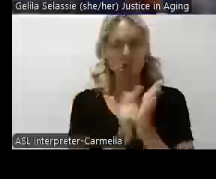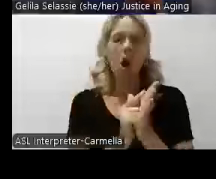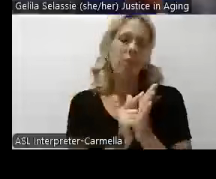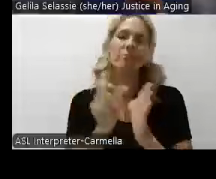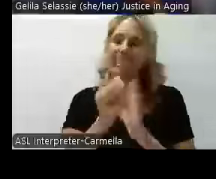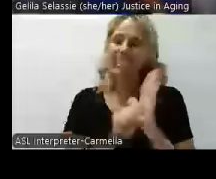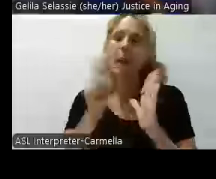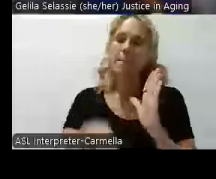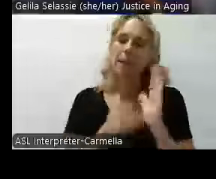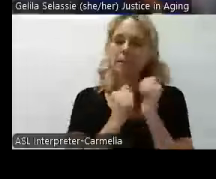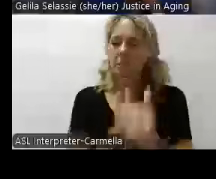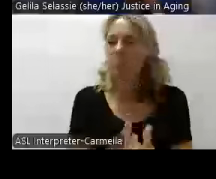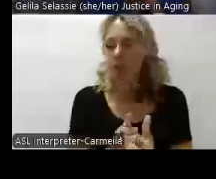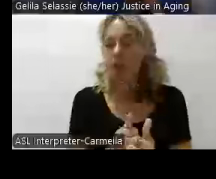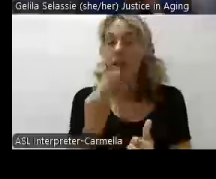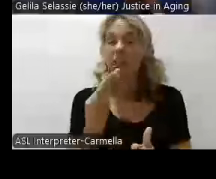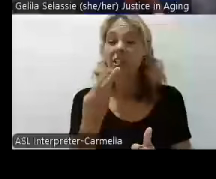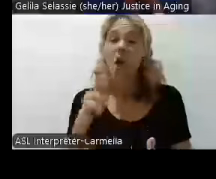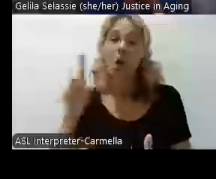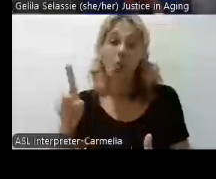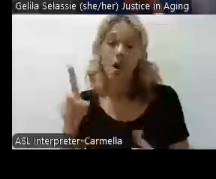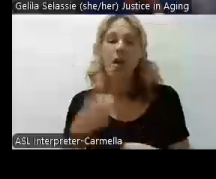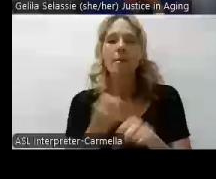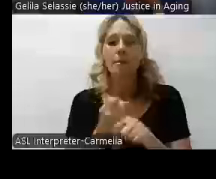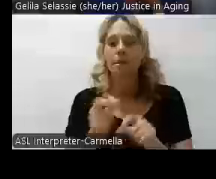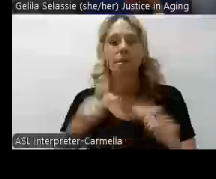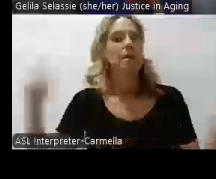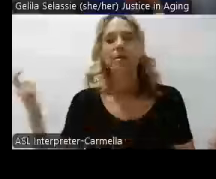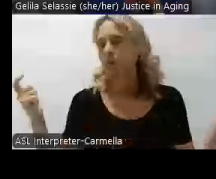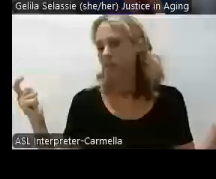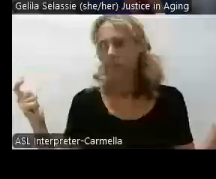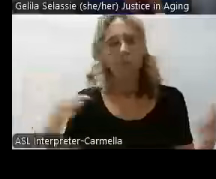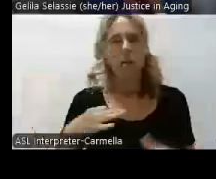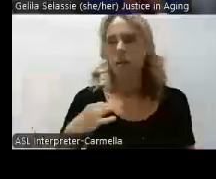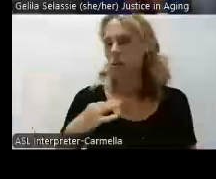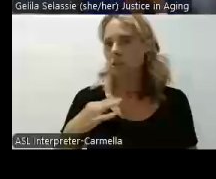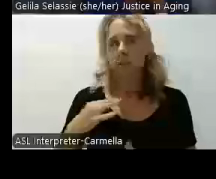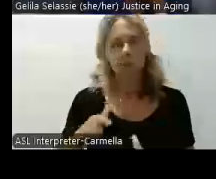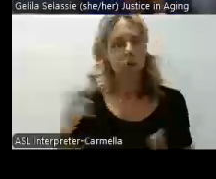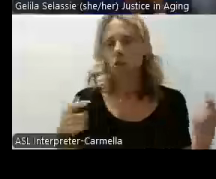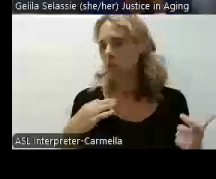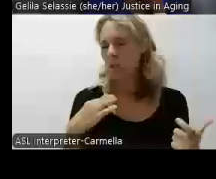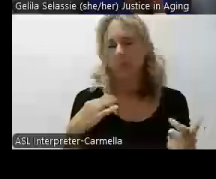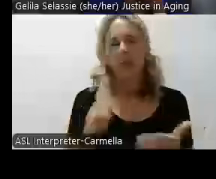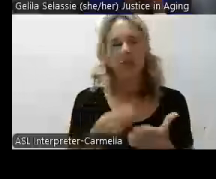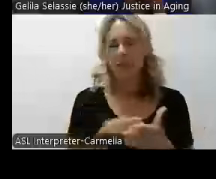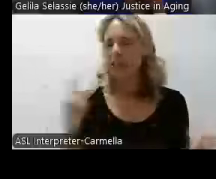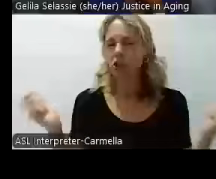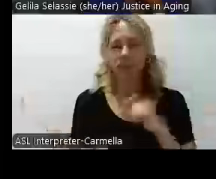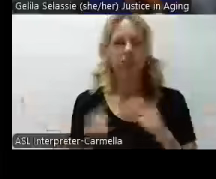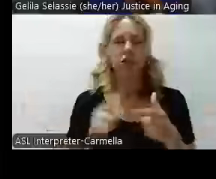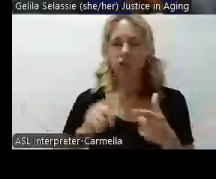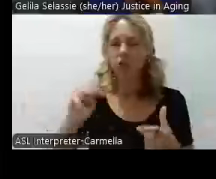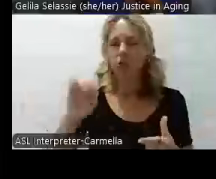comply. HR 1 makes significant and sweeping eligibility and funding changes to the